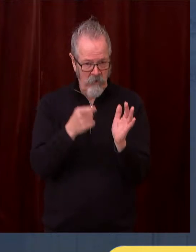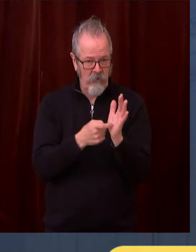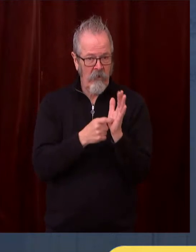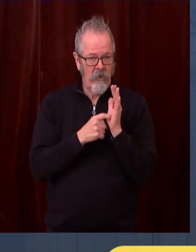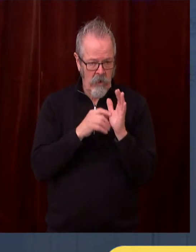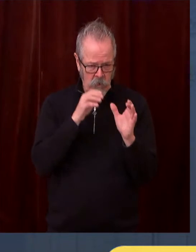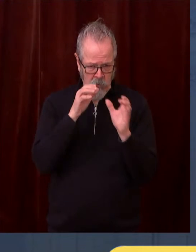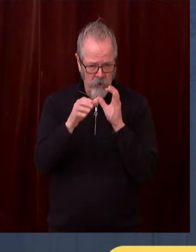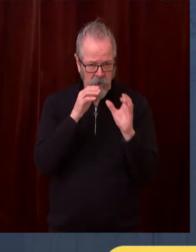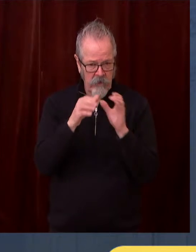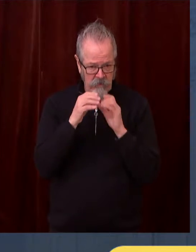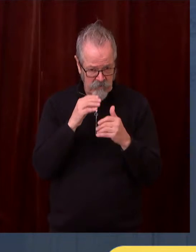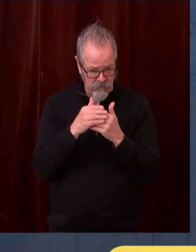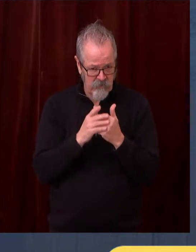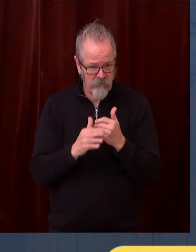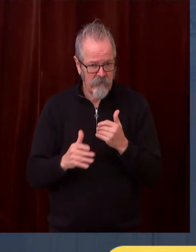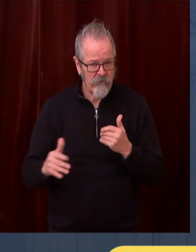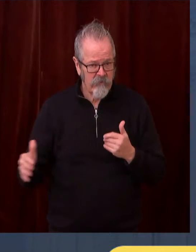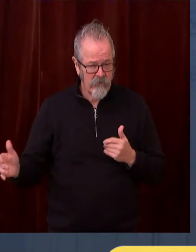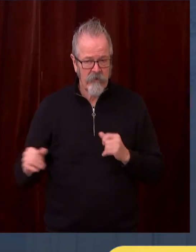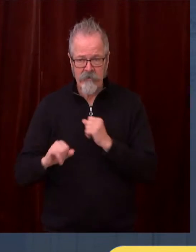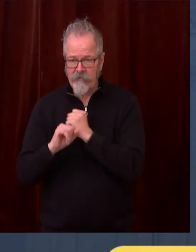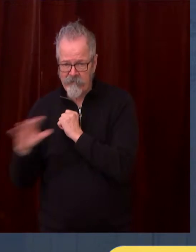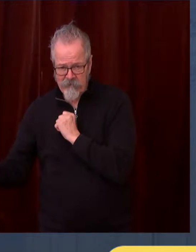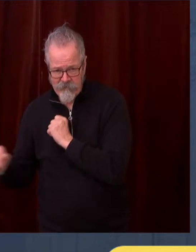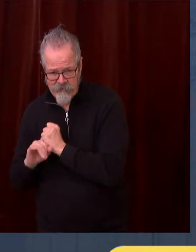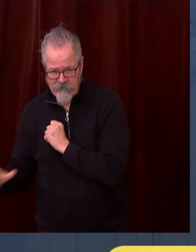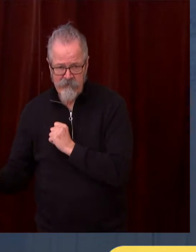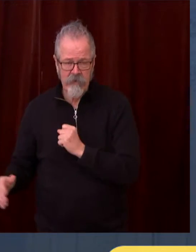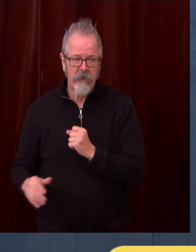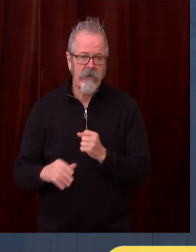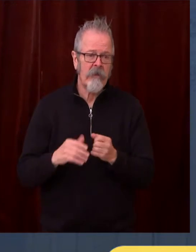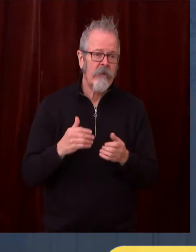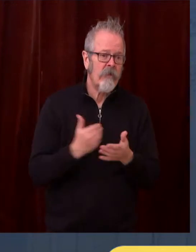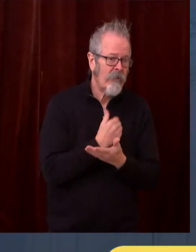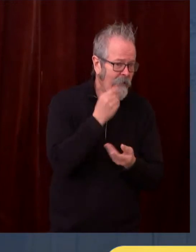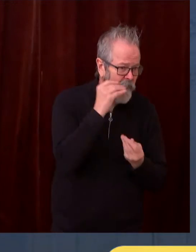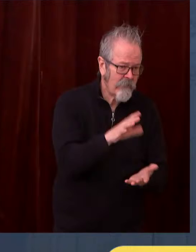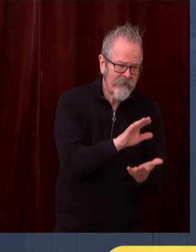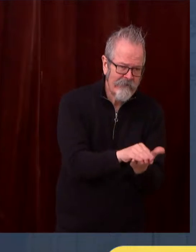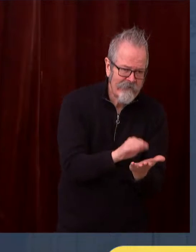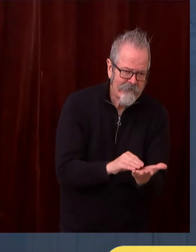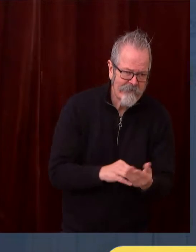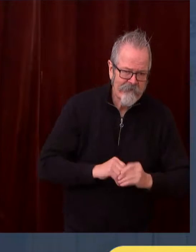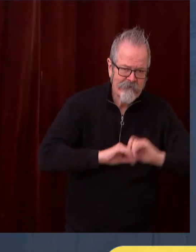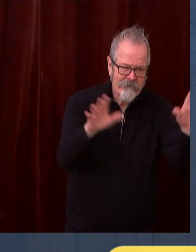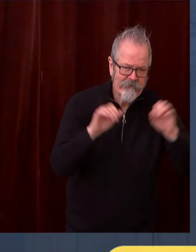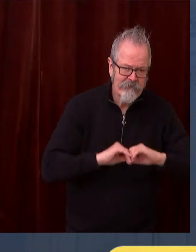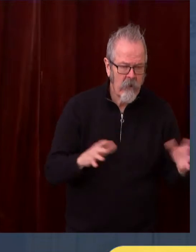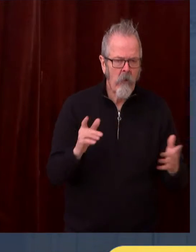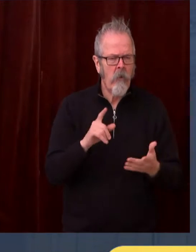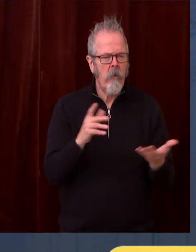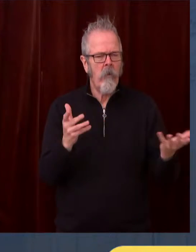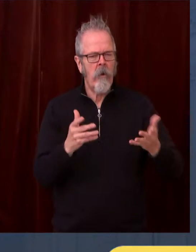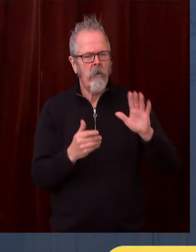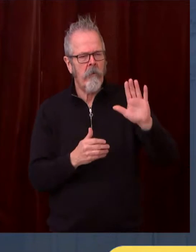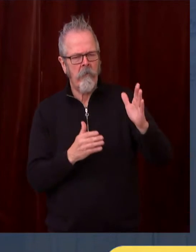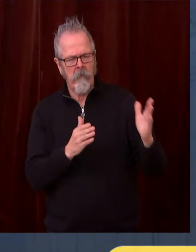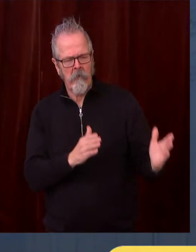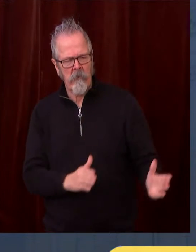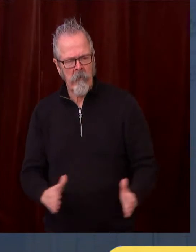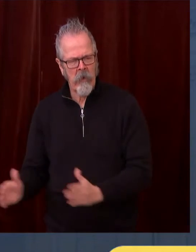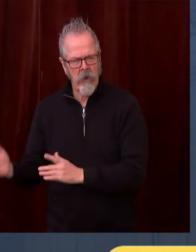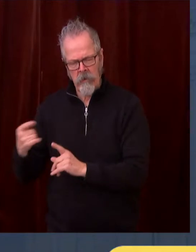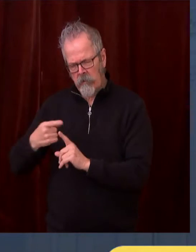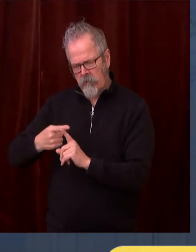might look like over the next few weeks and months as we get deeper into people getting this vaccine and then others waiting on it. Kathy and